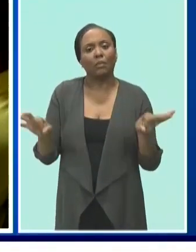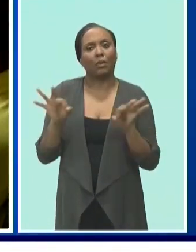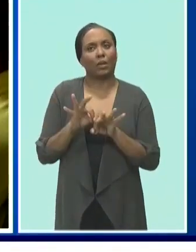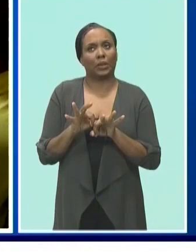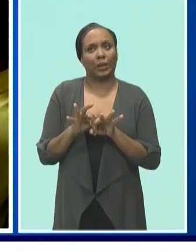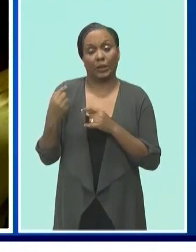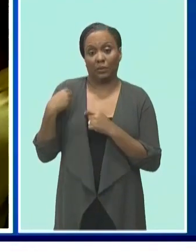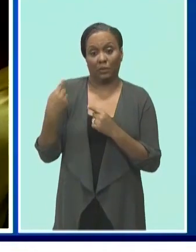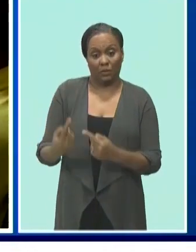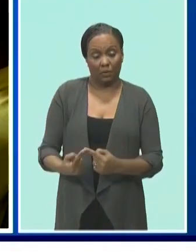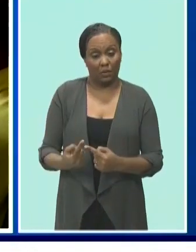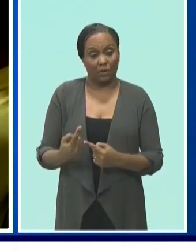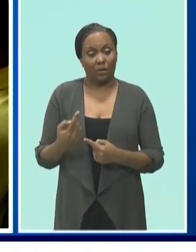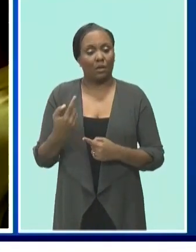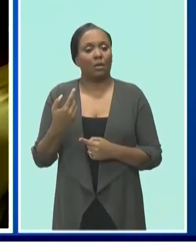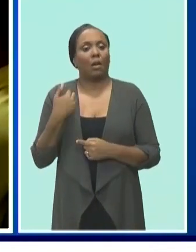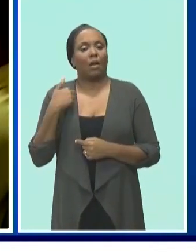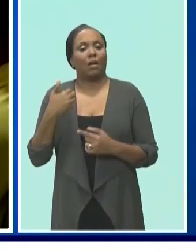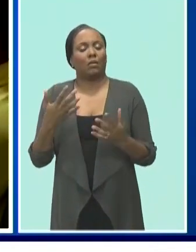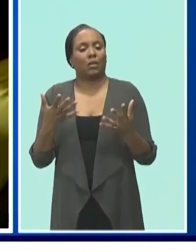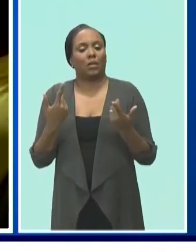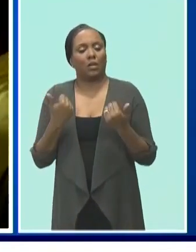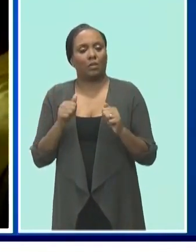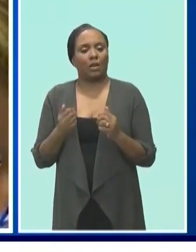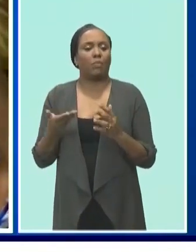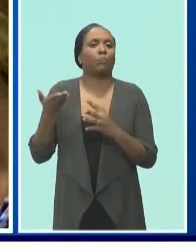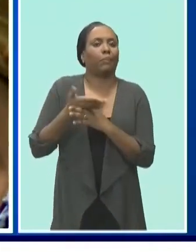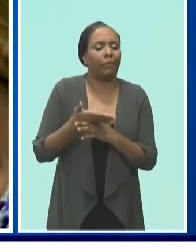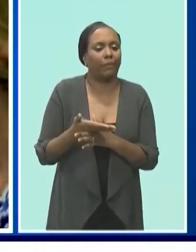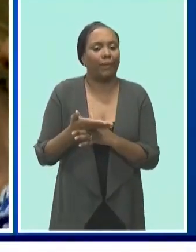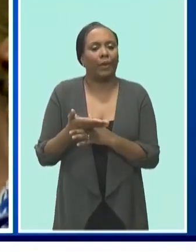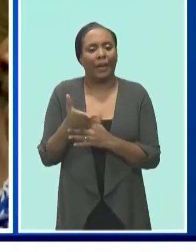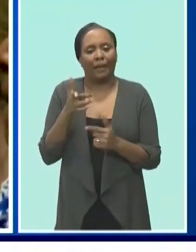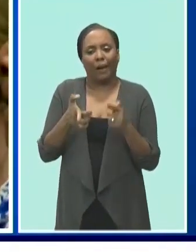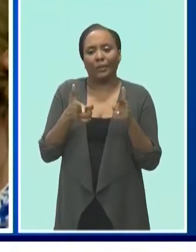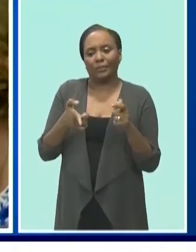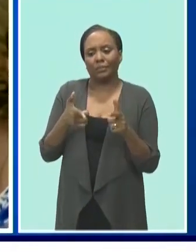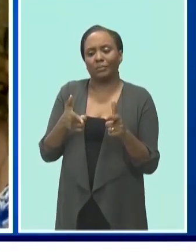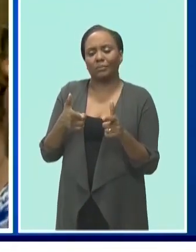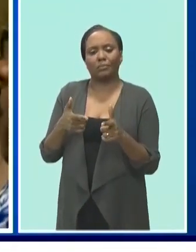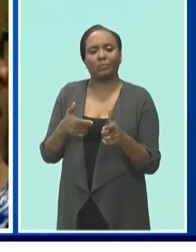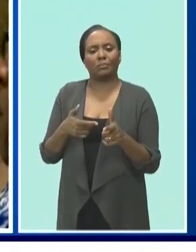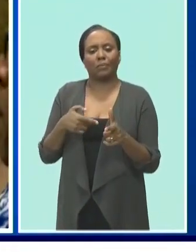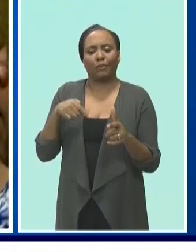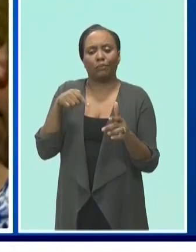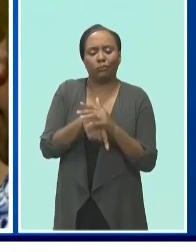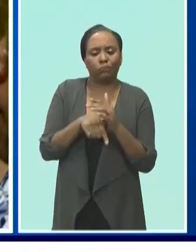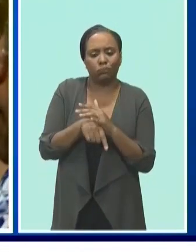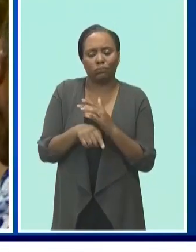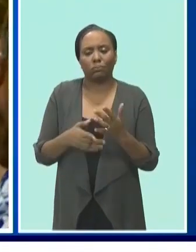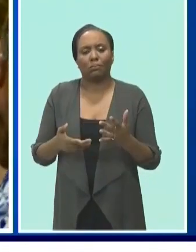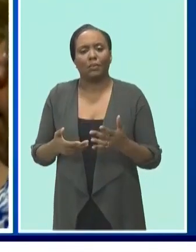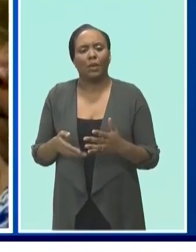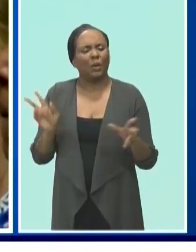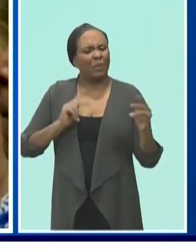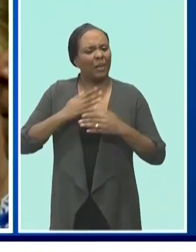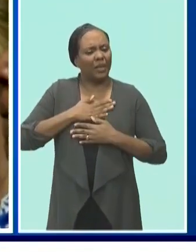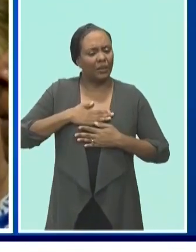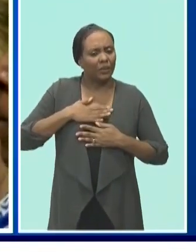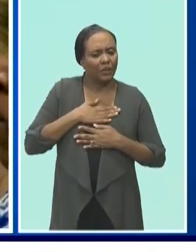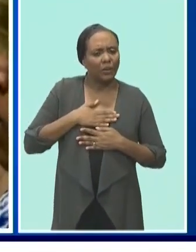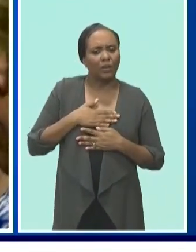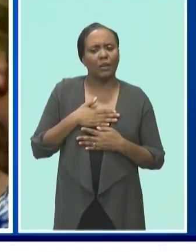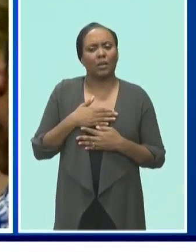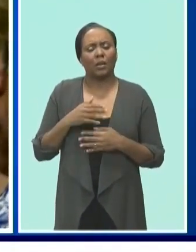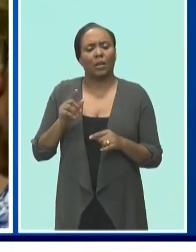efforts so far to curb gun violence on the island. He says recent feedback shows while people enjoy their stay, the level